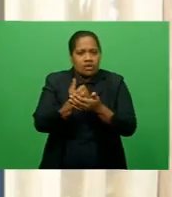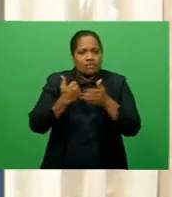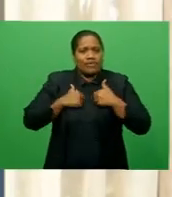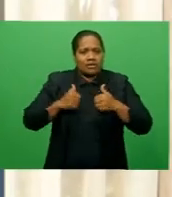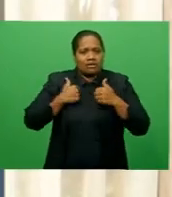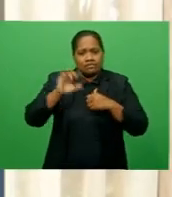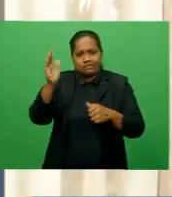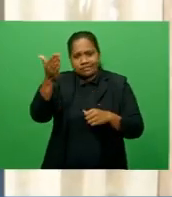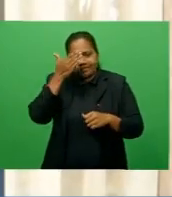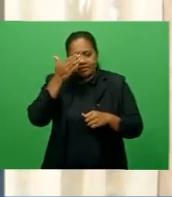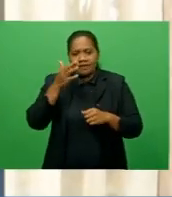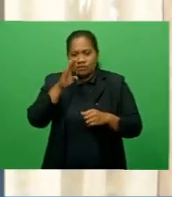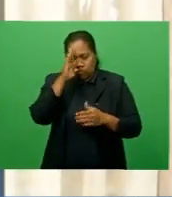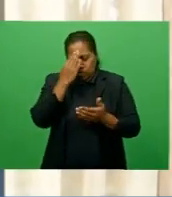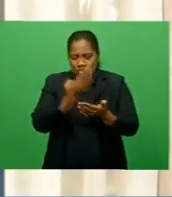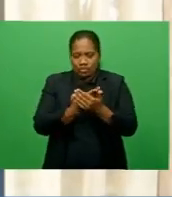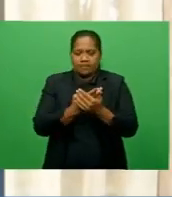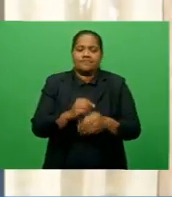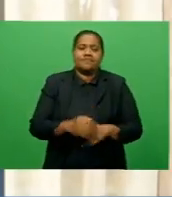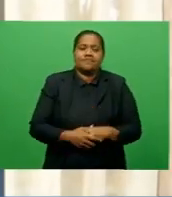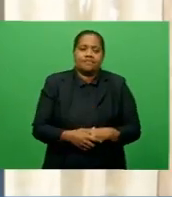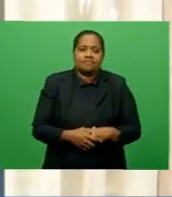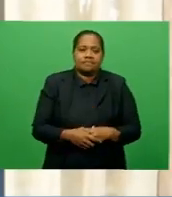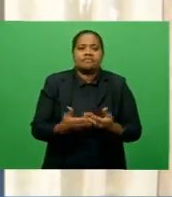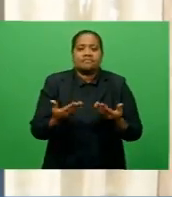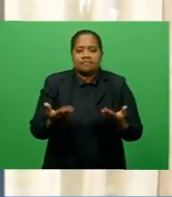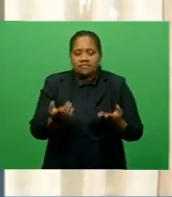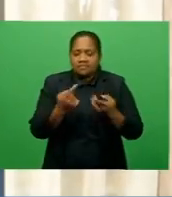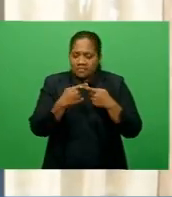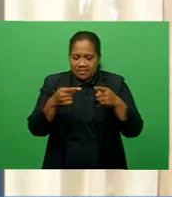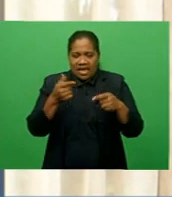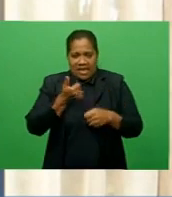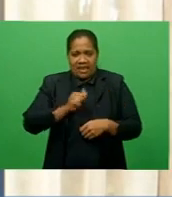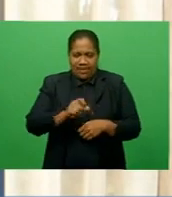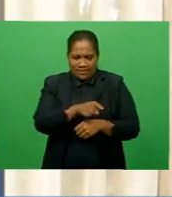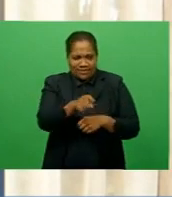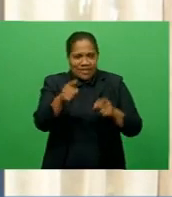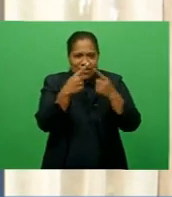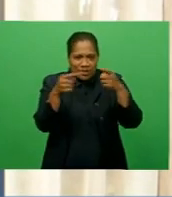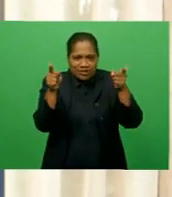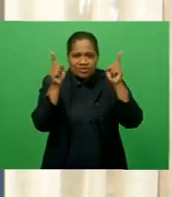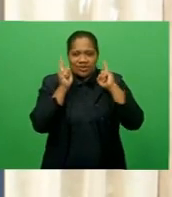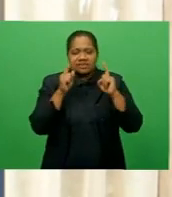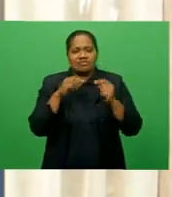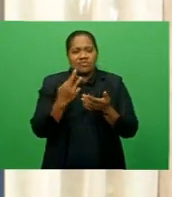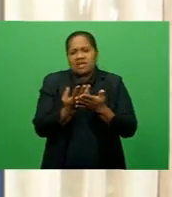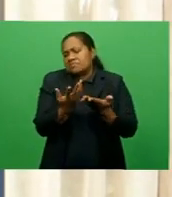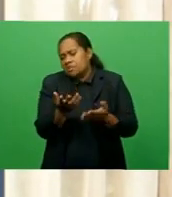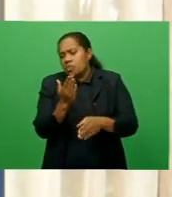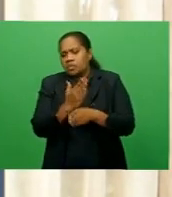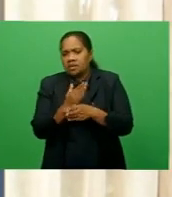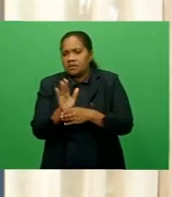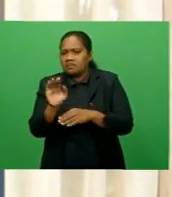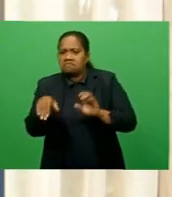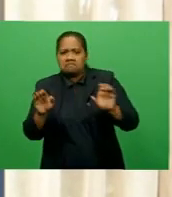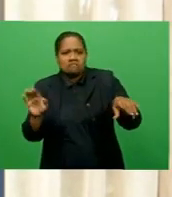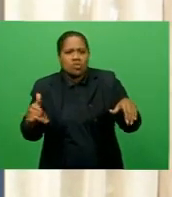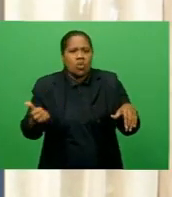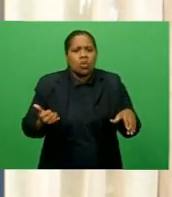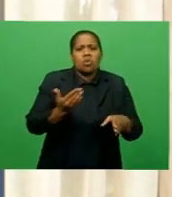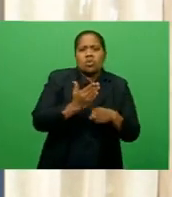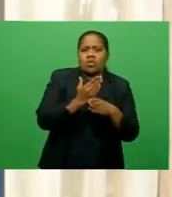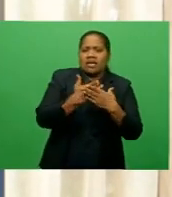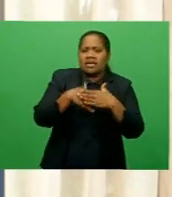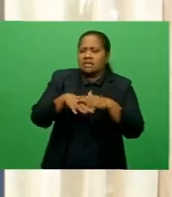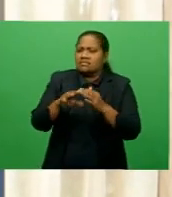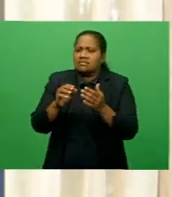careers. Our short courses allow the respective graduates a means of earning revenue, either by working at home or working in department